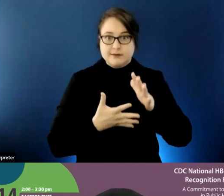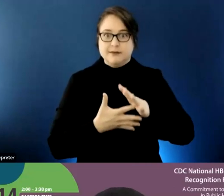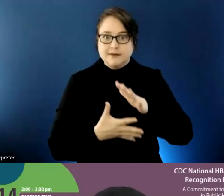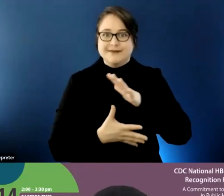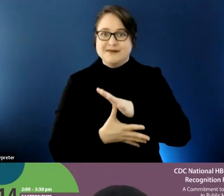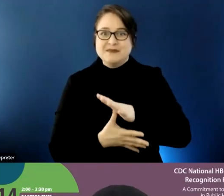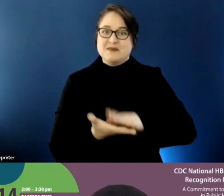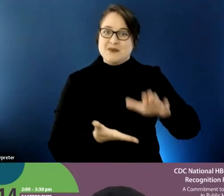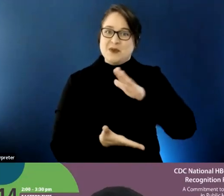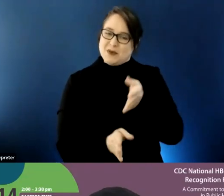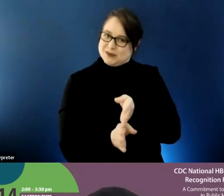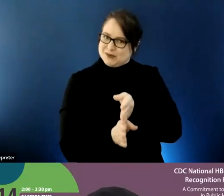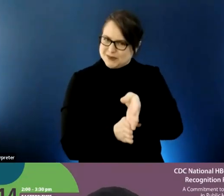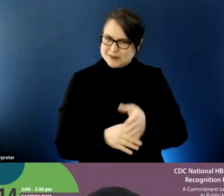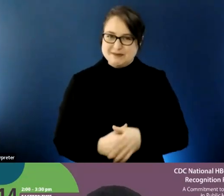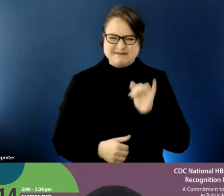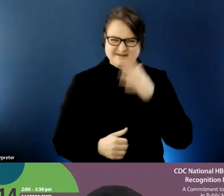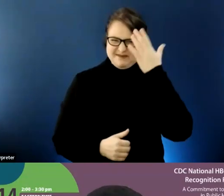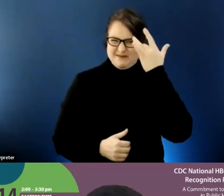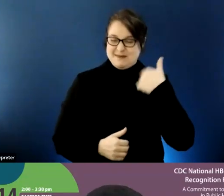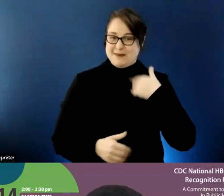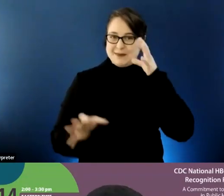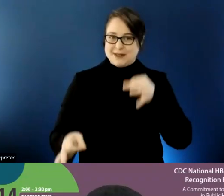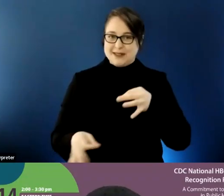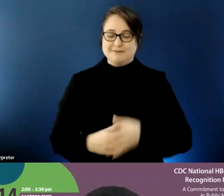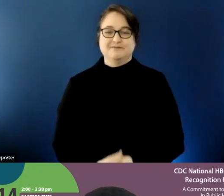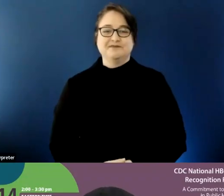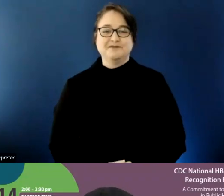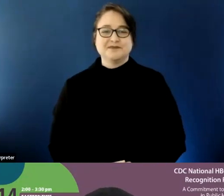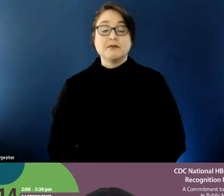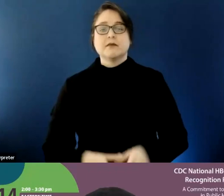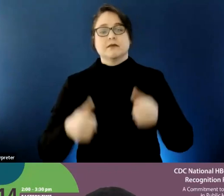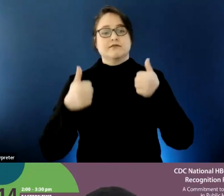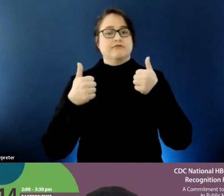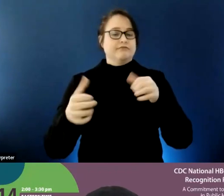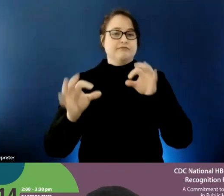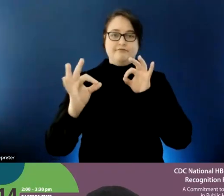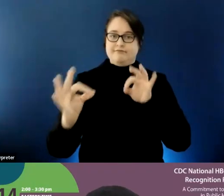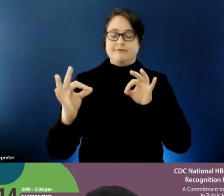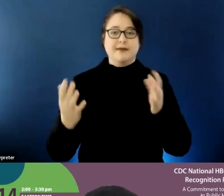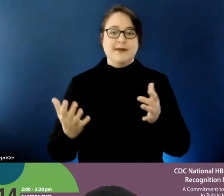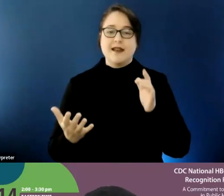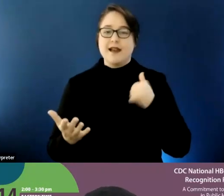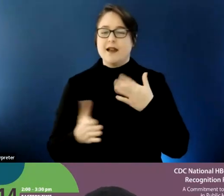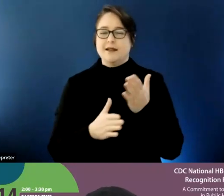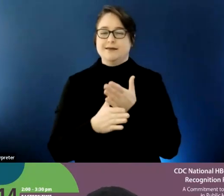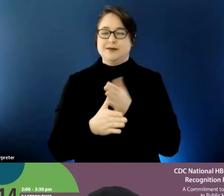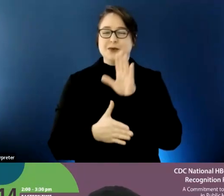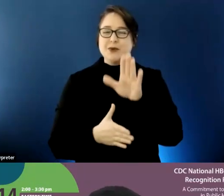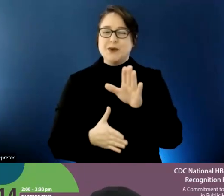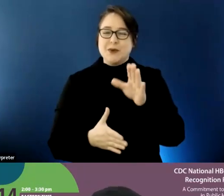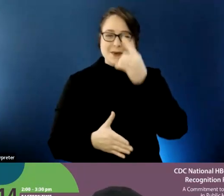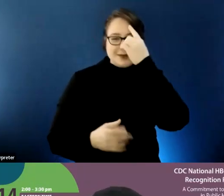HBCU. Outstanding. And I share that with you. And I think of some 40 something years